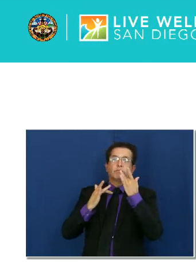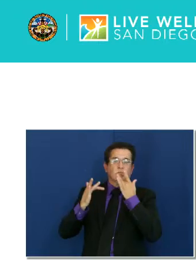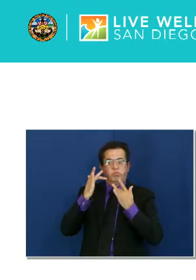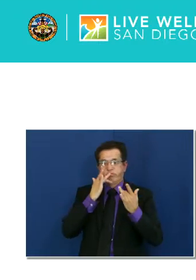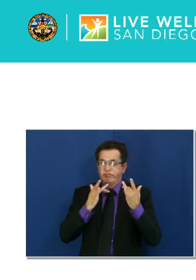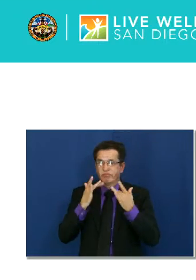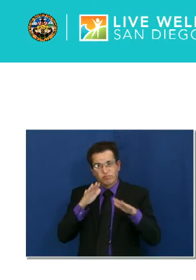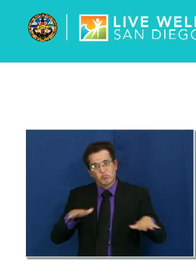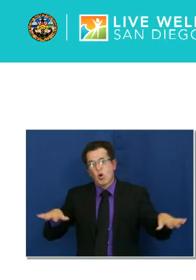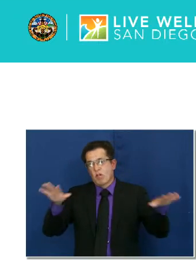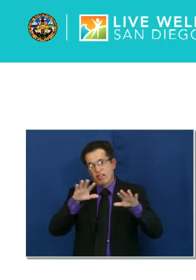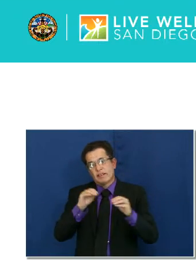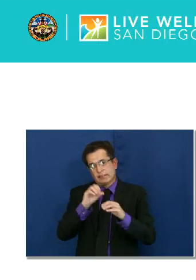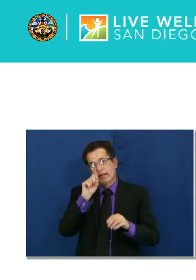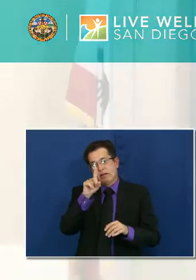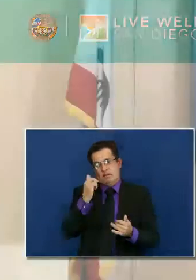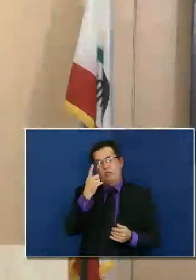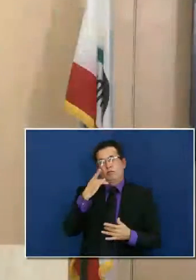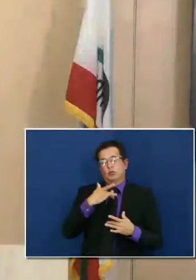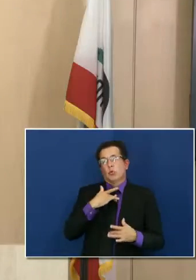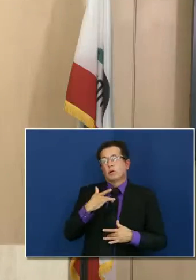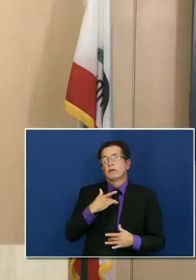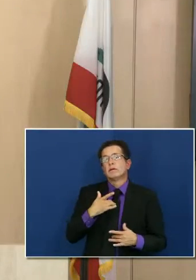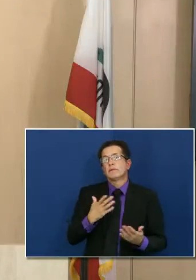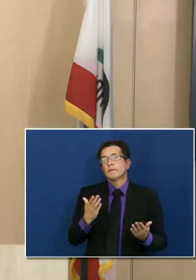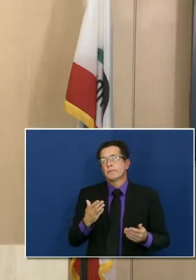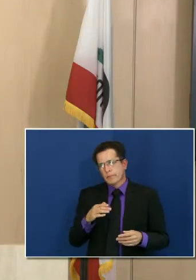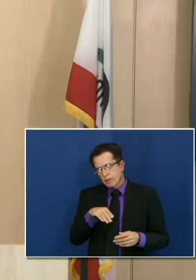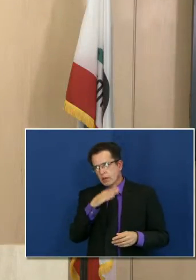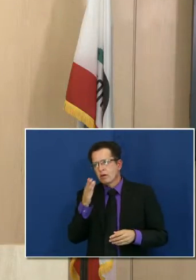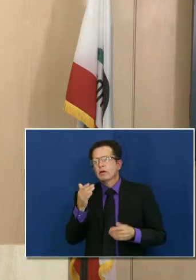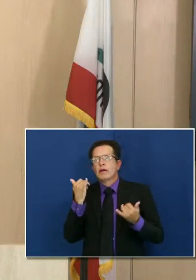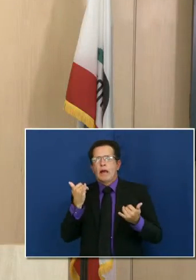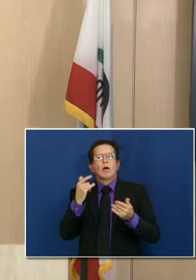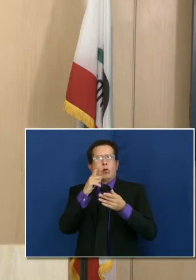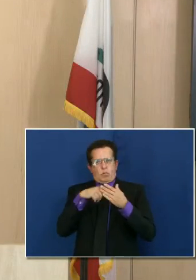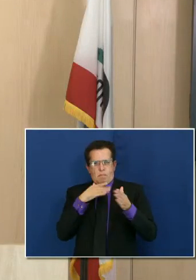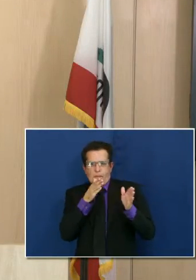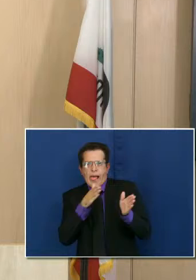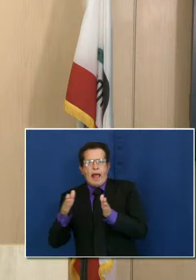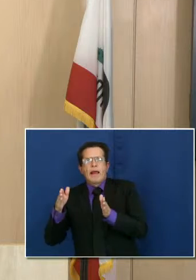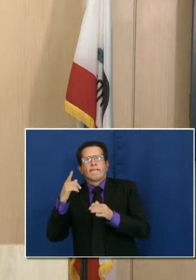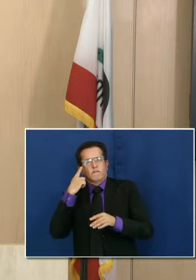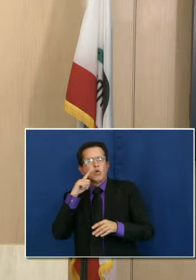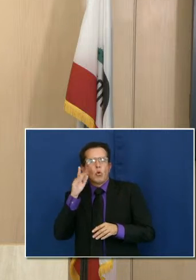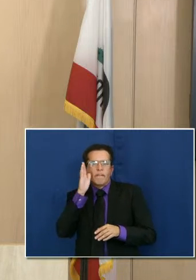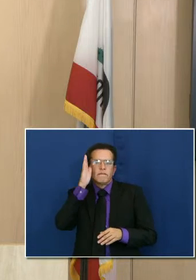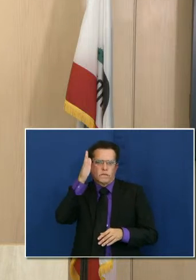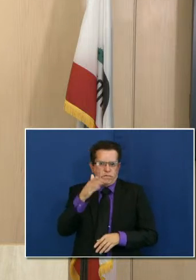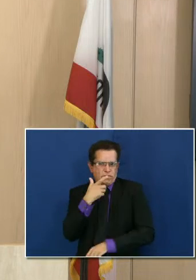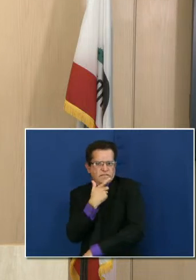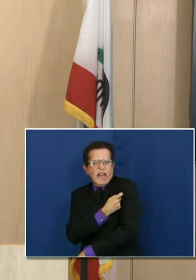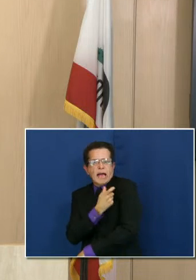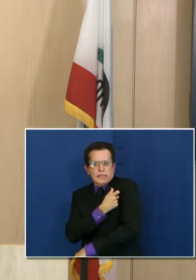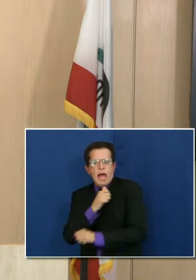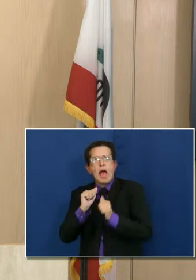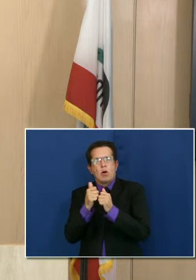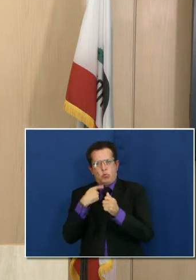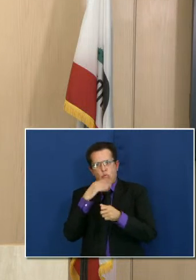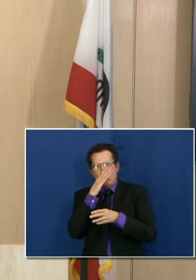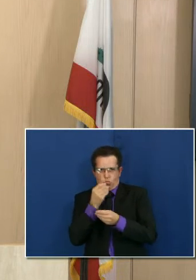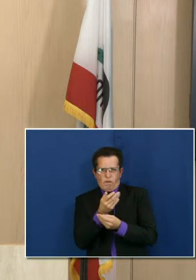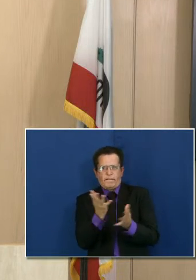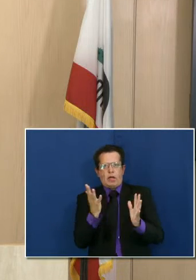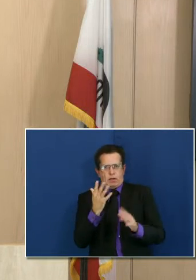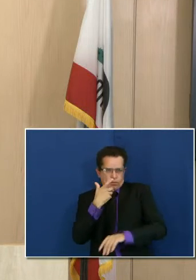region. Briefly here, I wanted to talk about our approach to our vaccination planning framework very quickly. Again, we have it